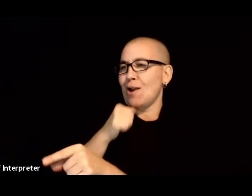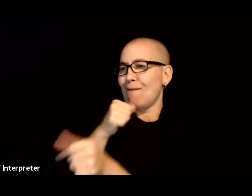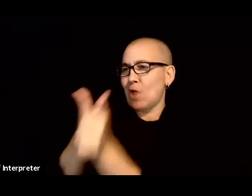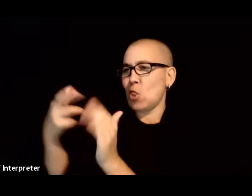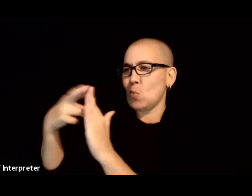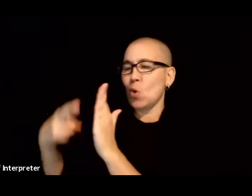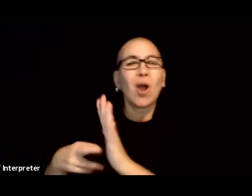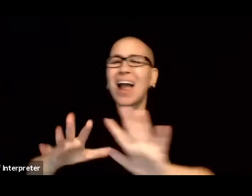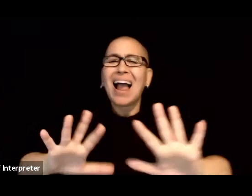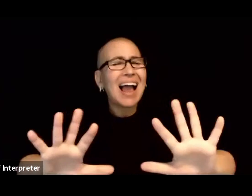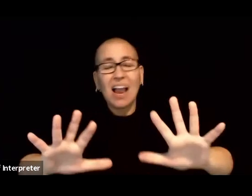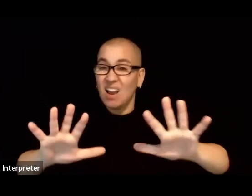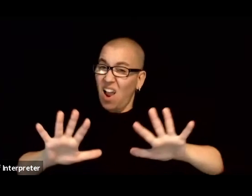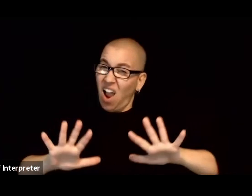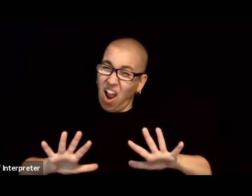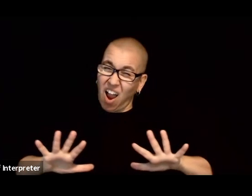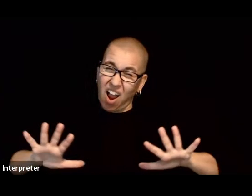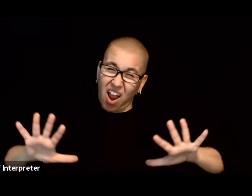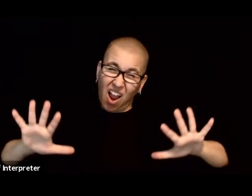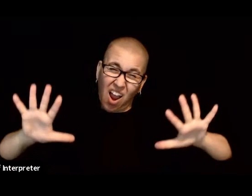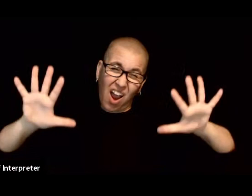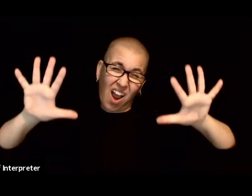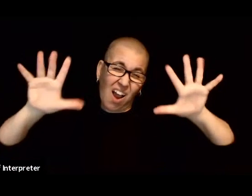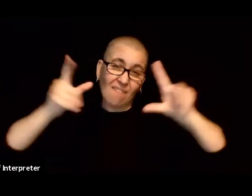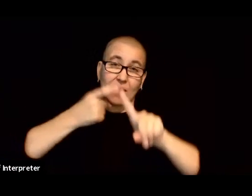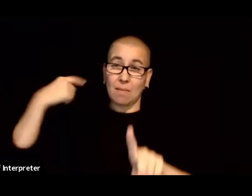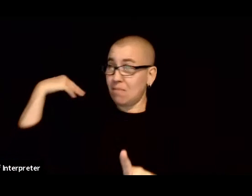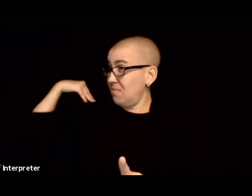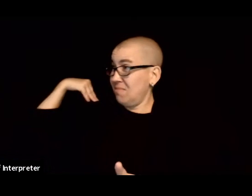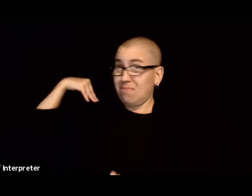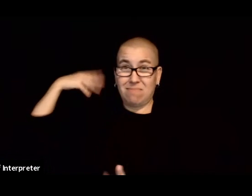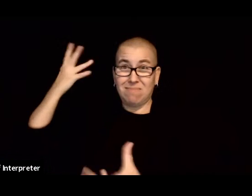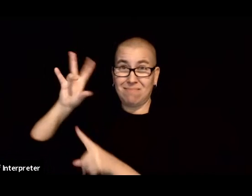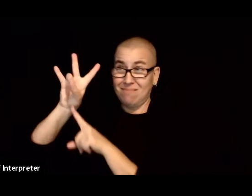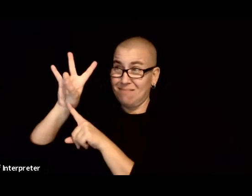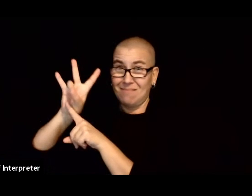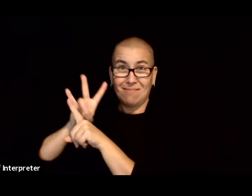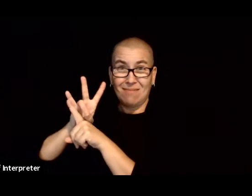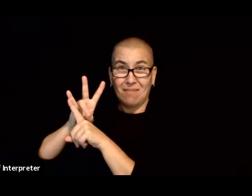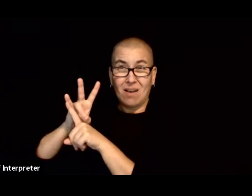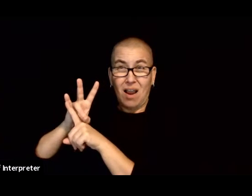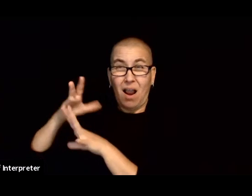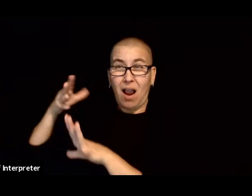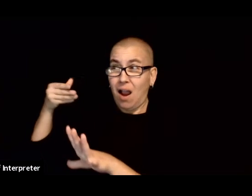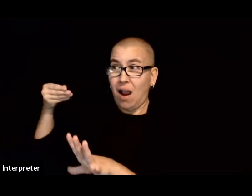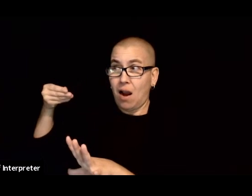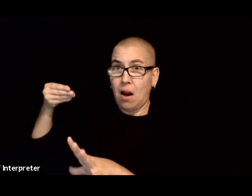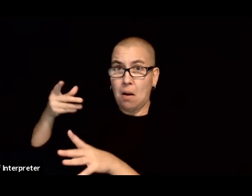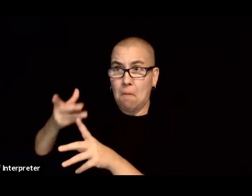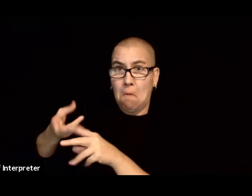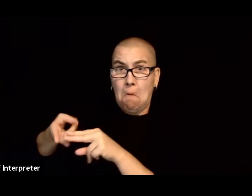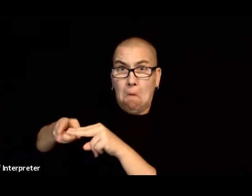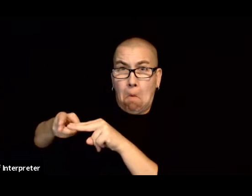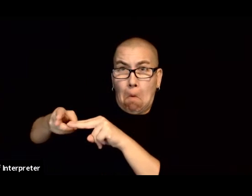up to fueling the rate of increase that we're seeing, which is why the message really is a